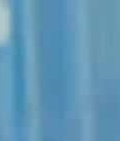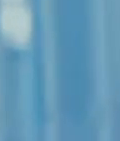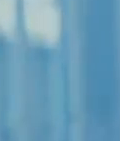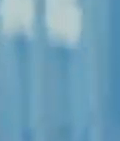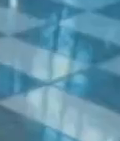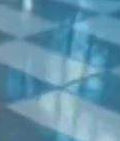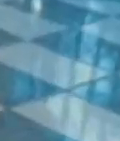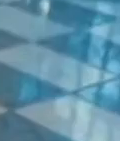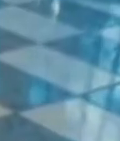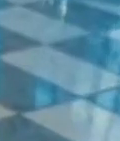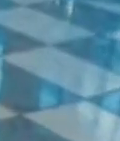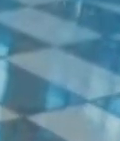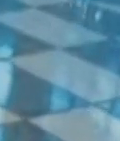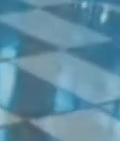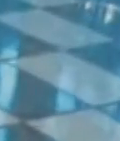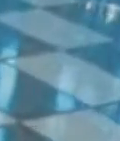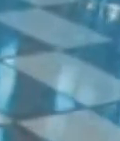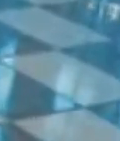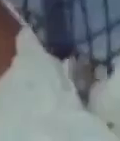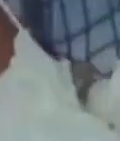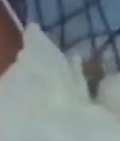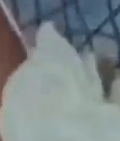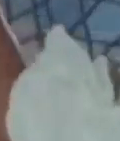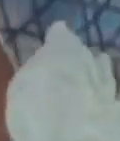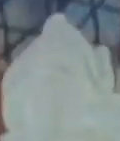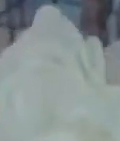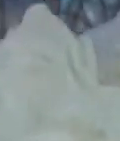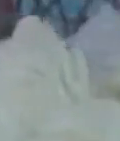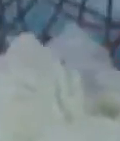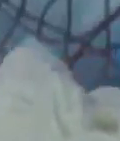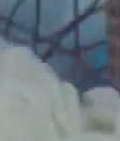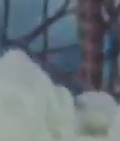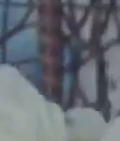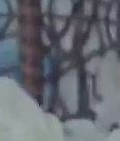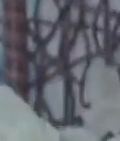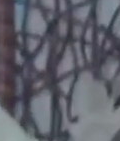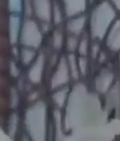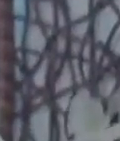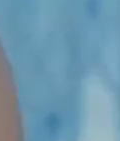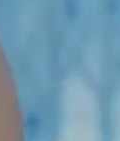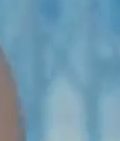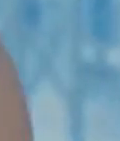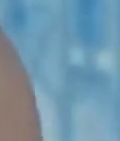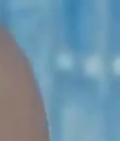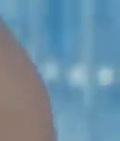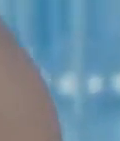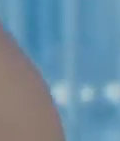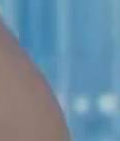If I don't do this now, then